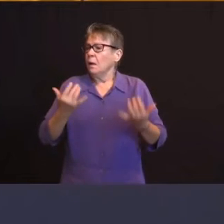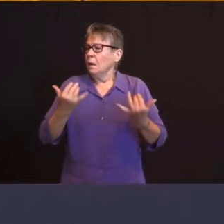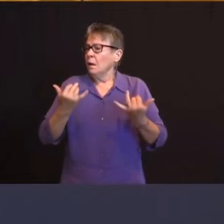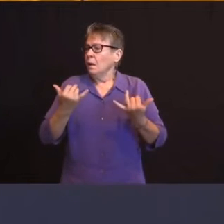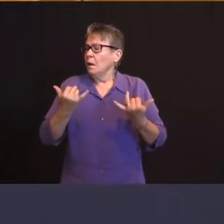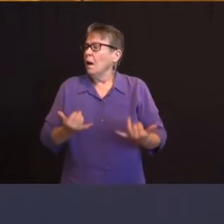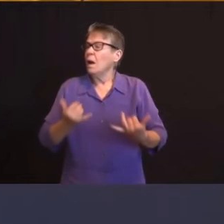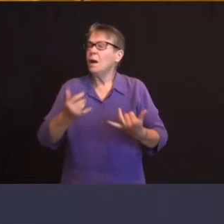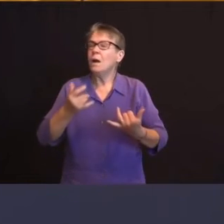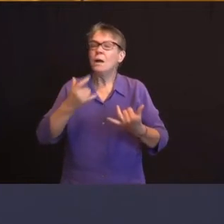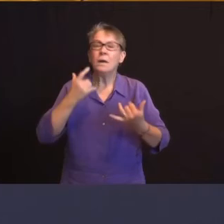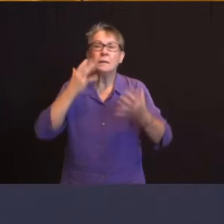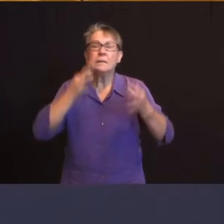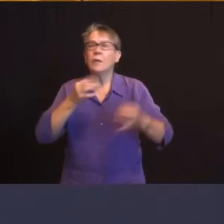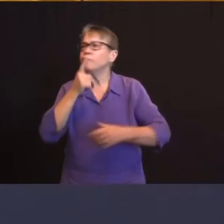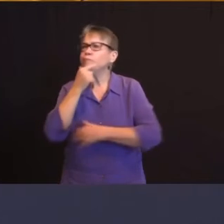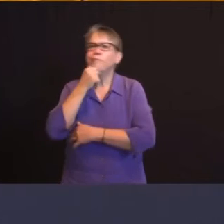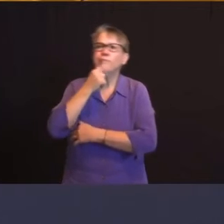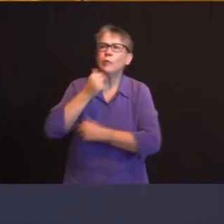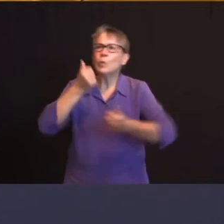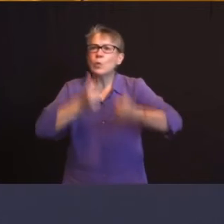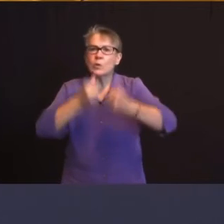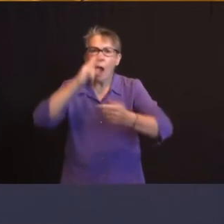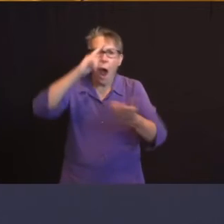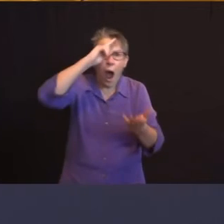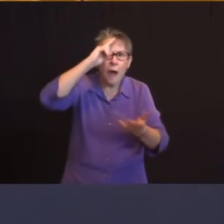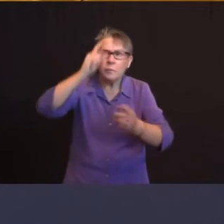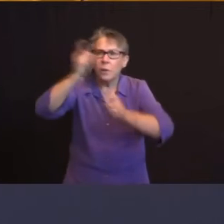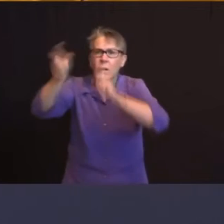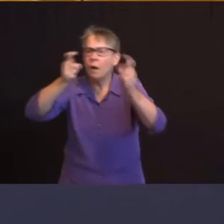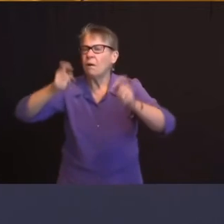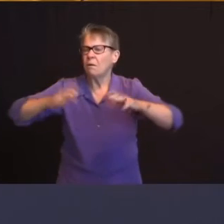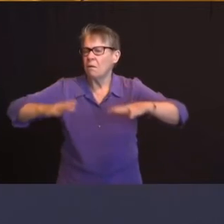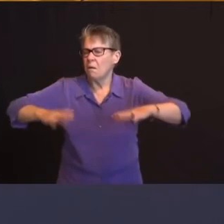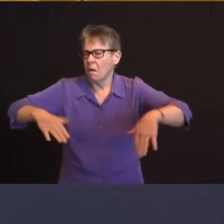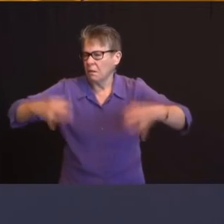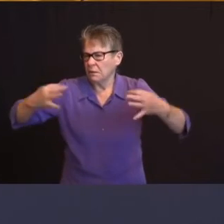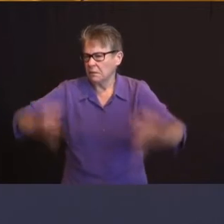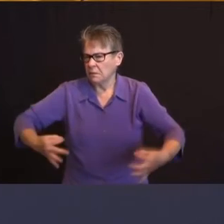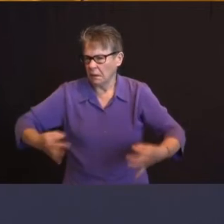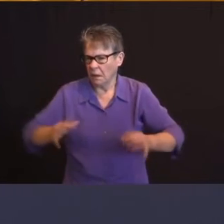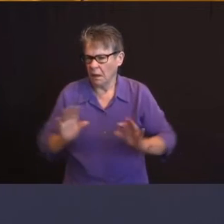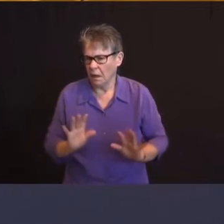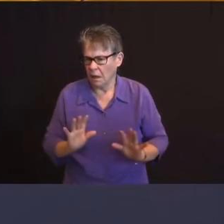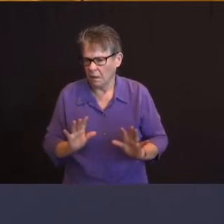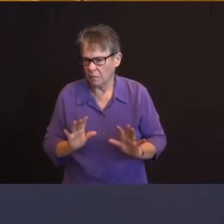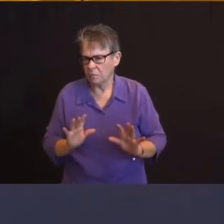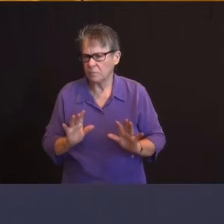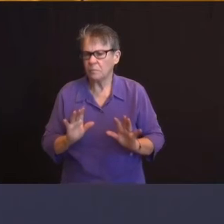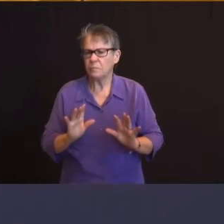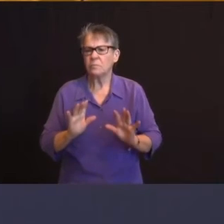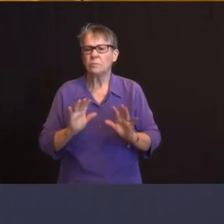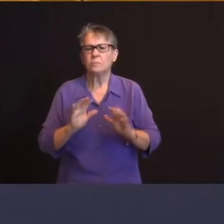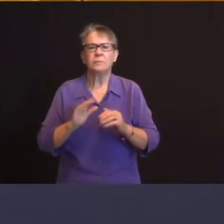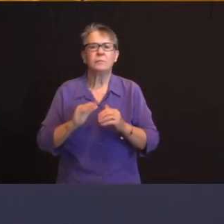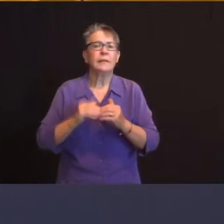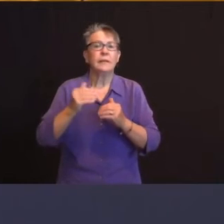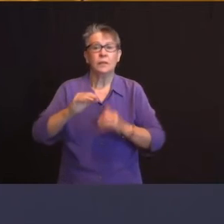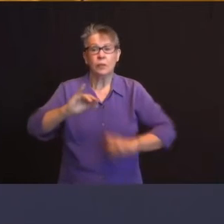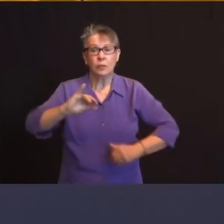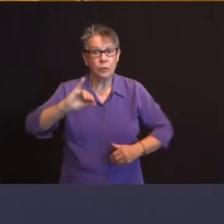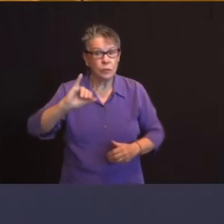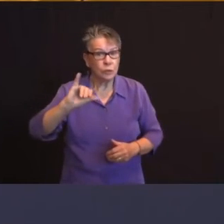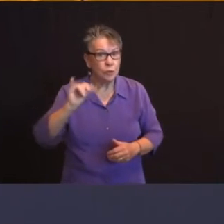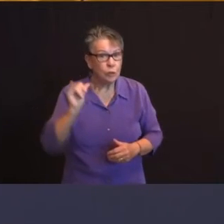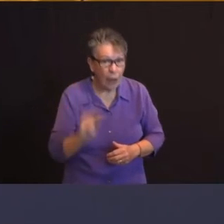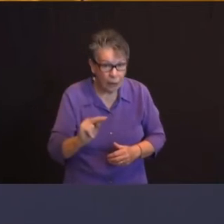more hospital systems, pharmacy chains. My guess is January, you're looking at large, perhaps